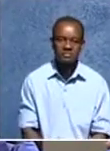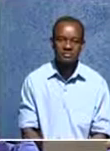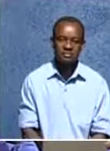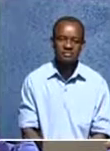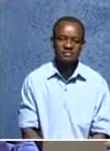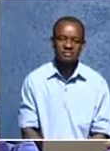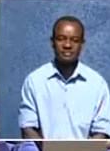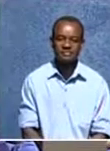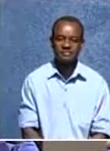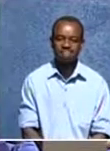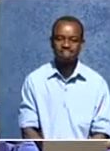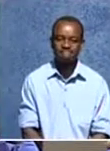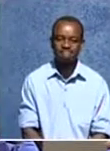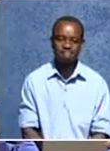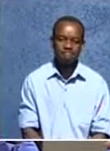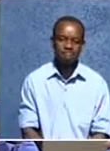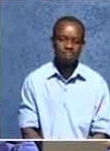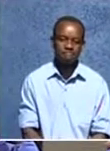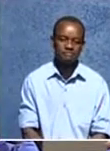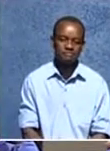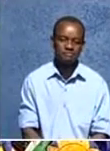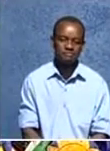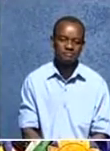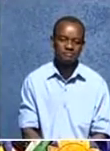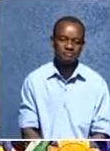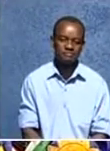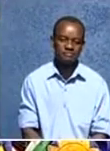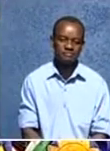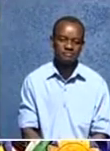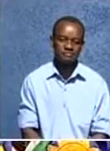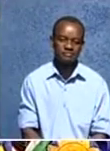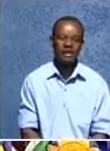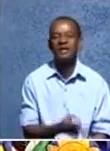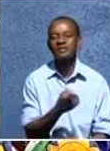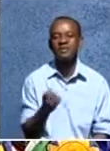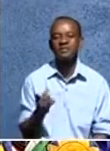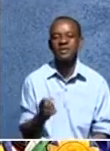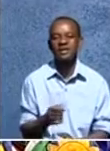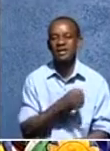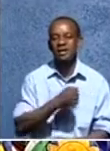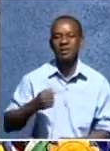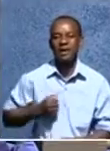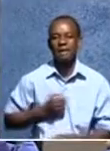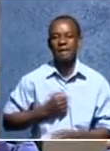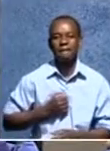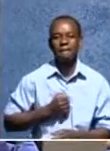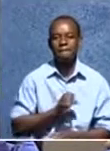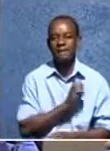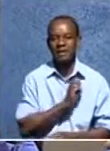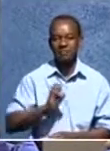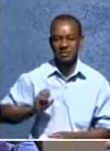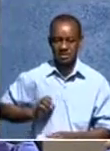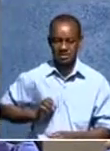our ambassadors when they go back to the countries that they come from. How about, because I hear Mr. Nawib clearly about Namibians becoming those